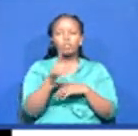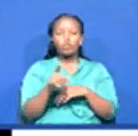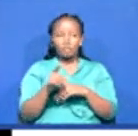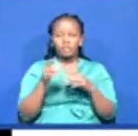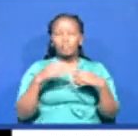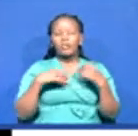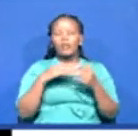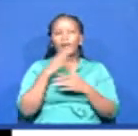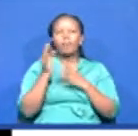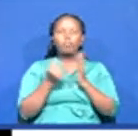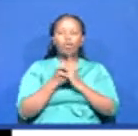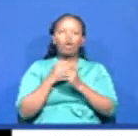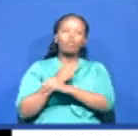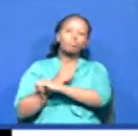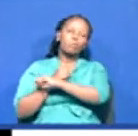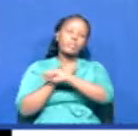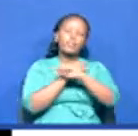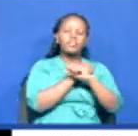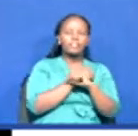protected to implement